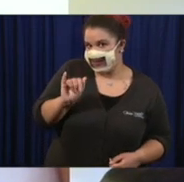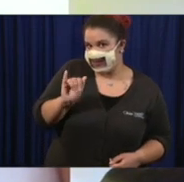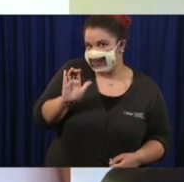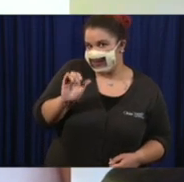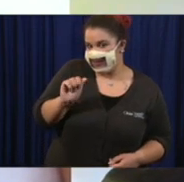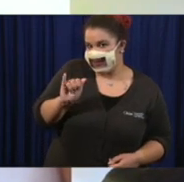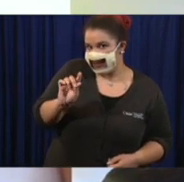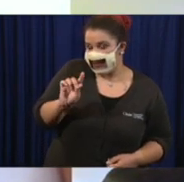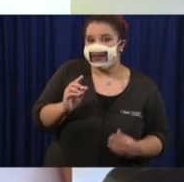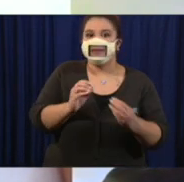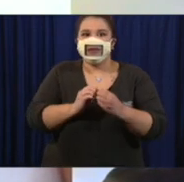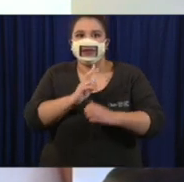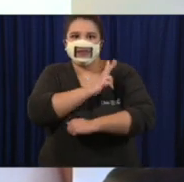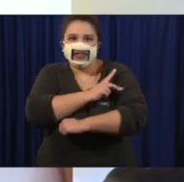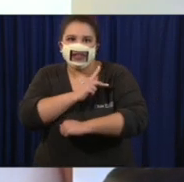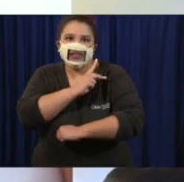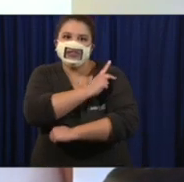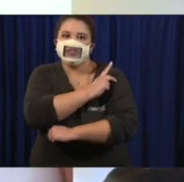work requirements?